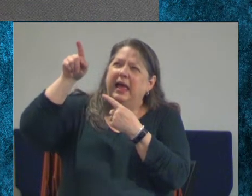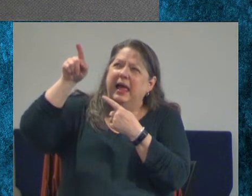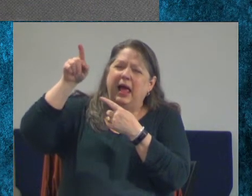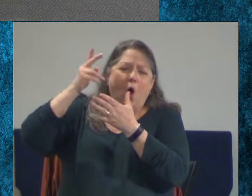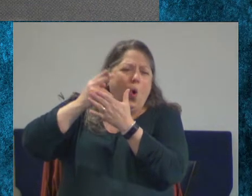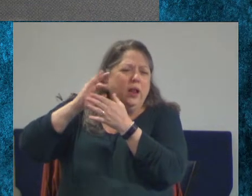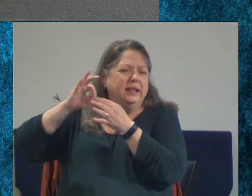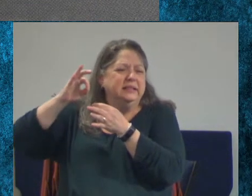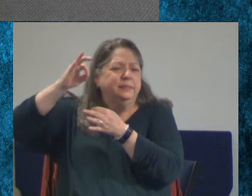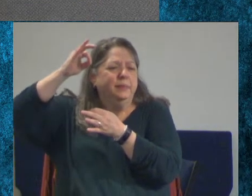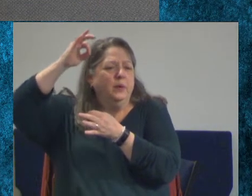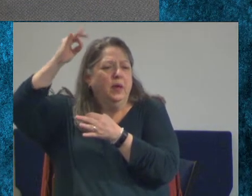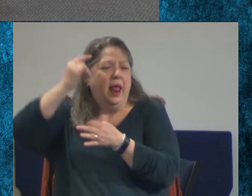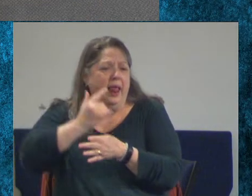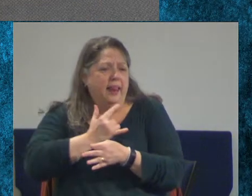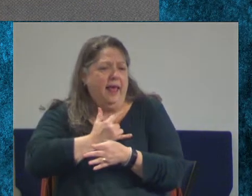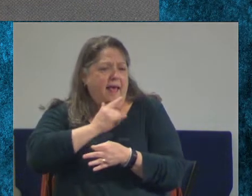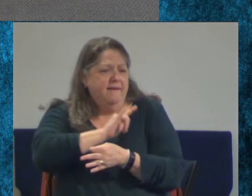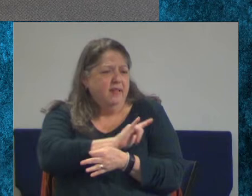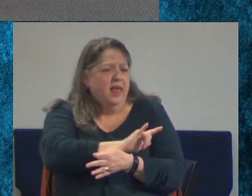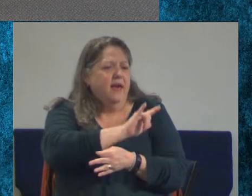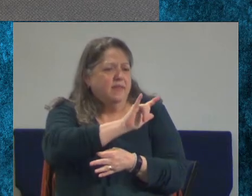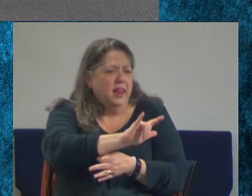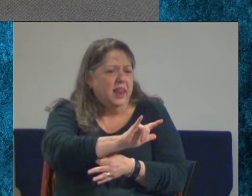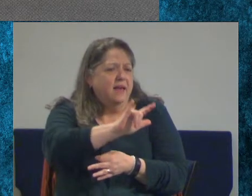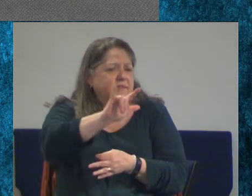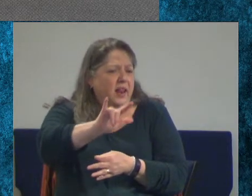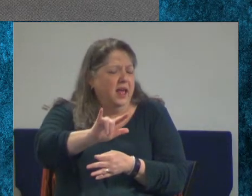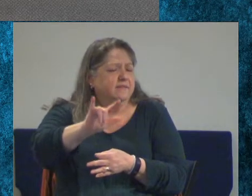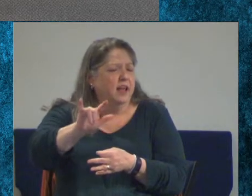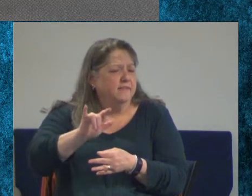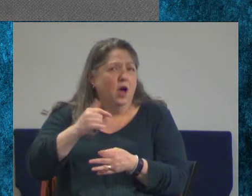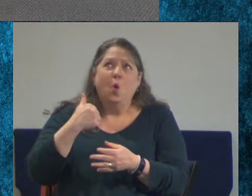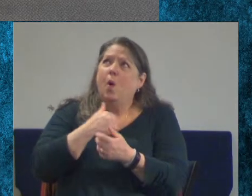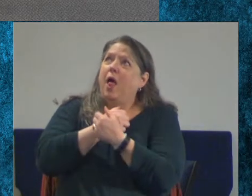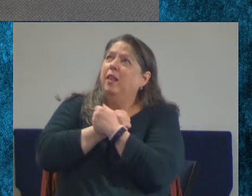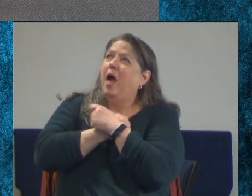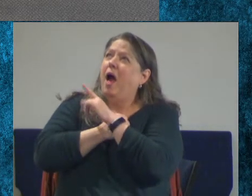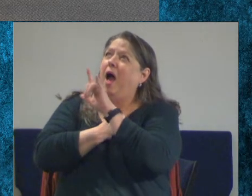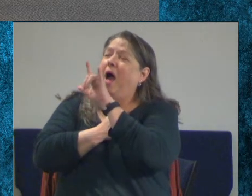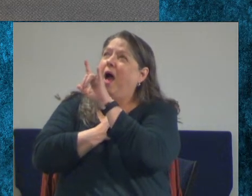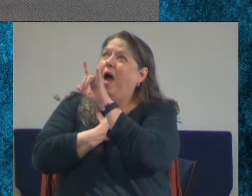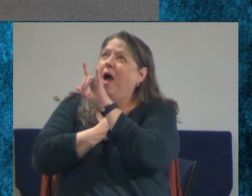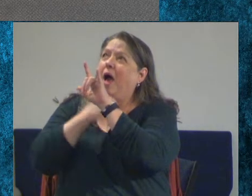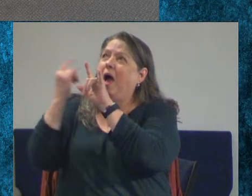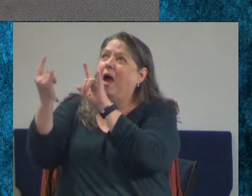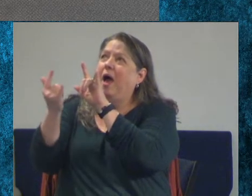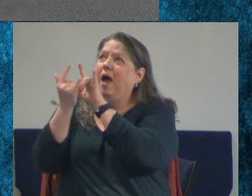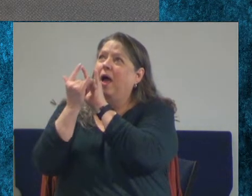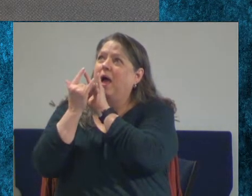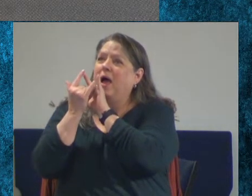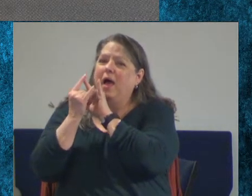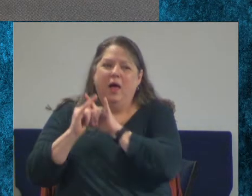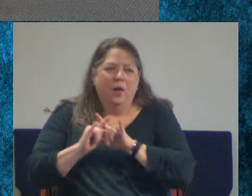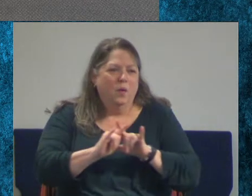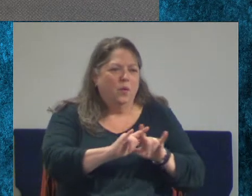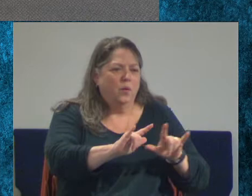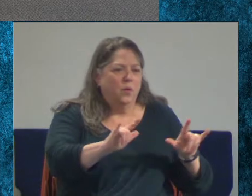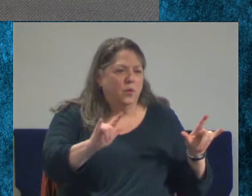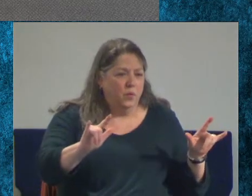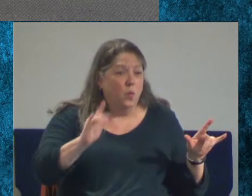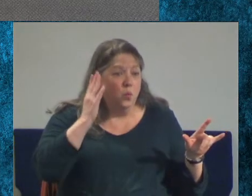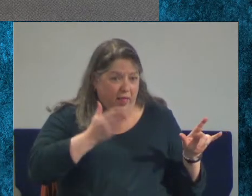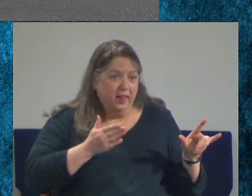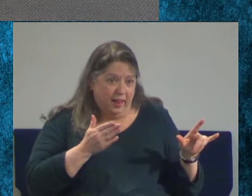and through us, then that love that he sends to us as a result of our faith is going to extend to the body of